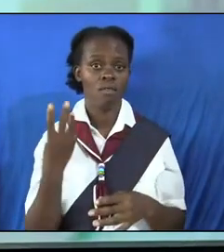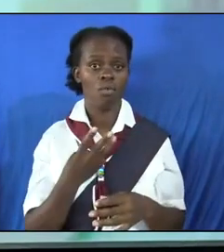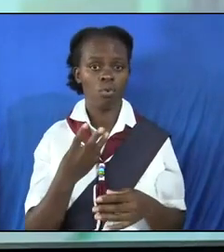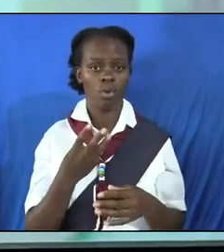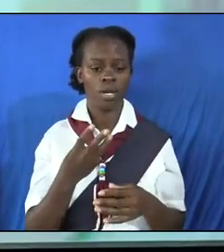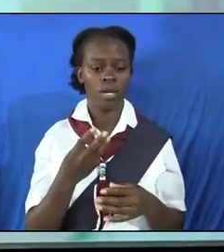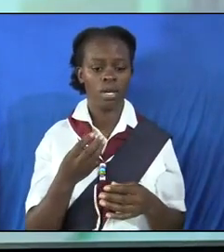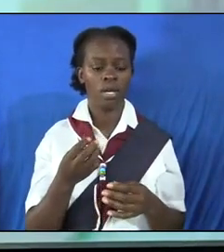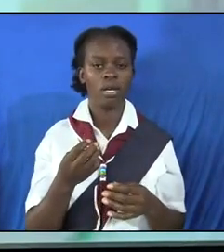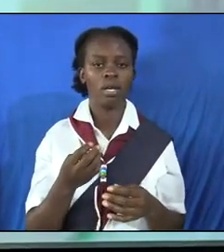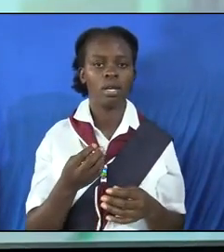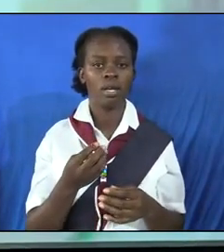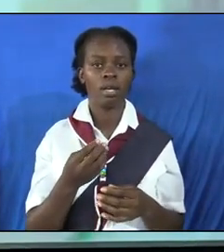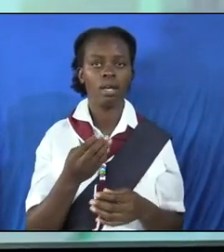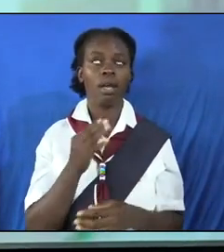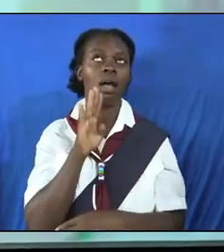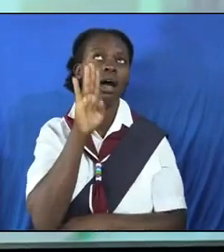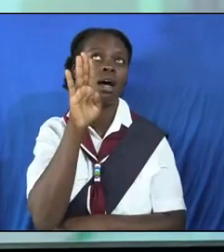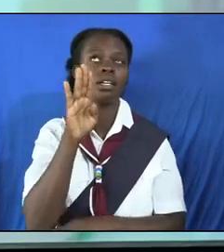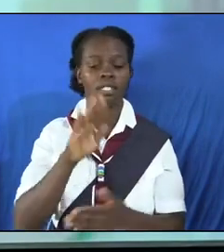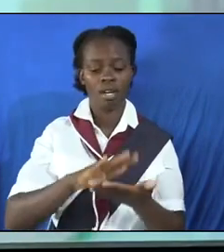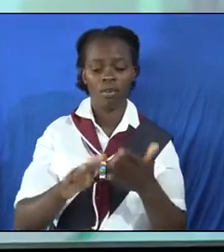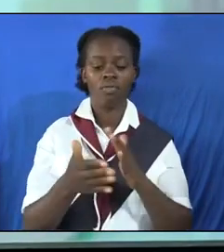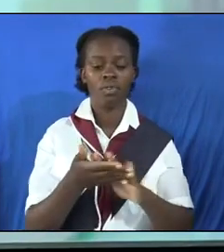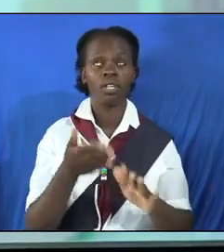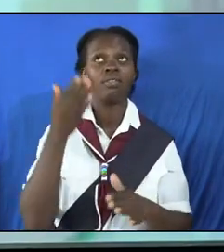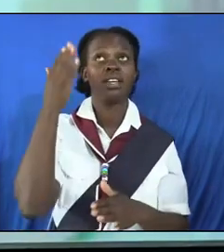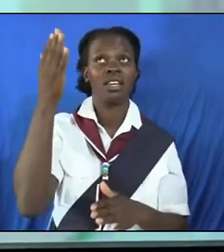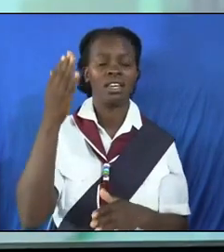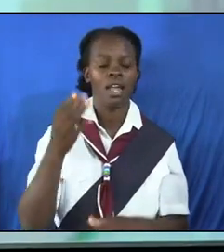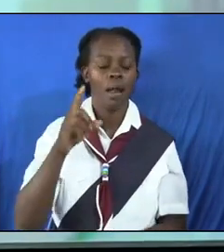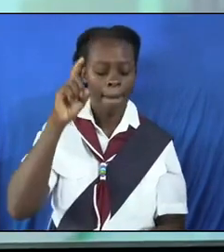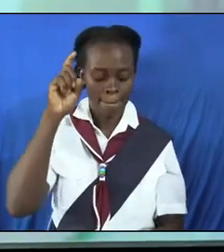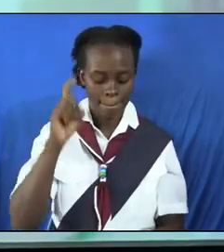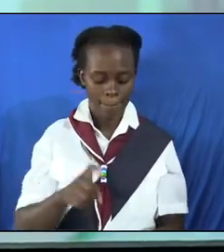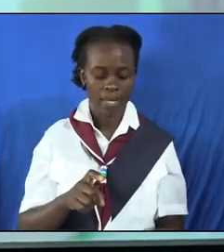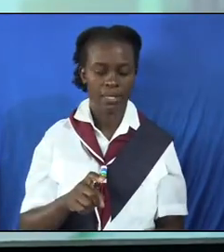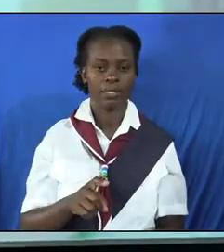sins, he is faithful and just to forgive us.